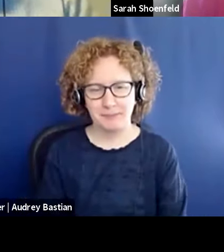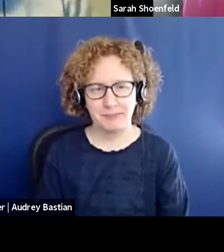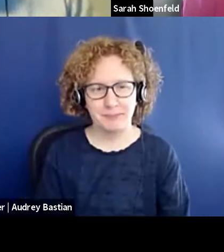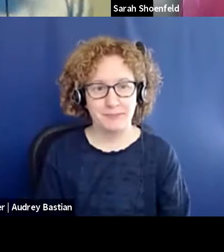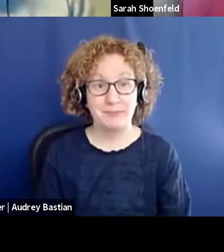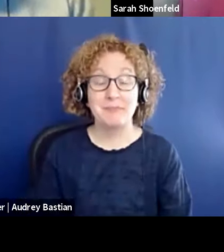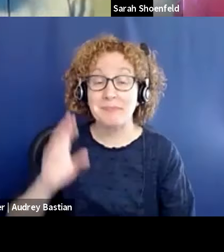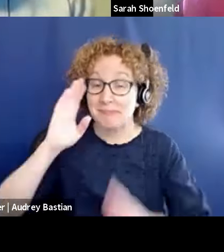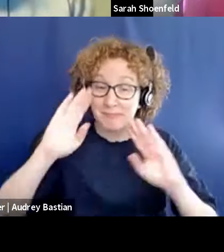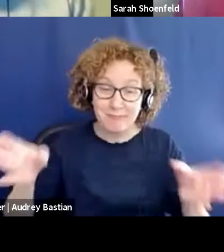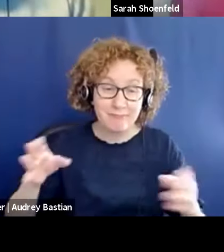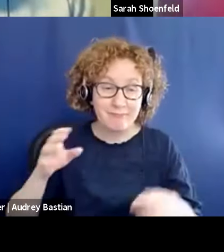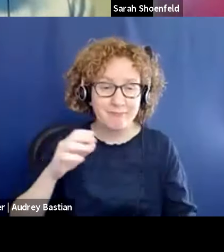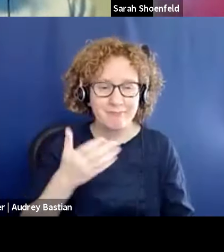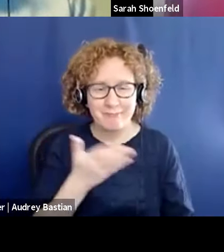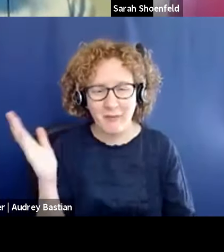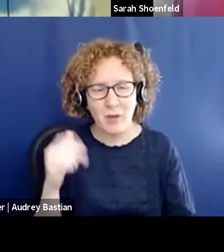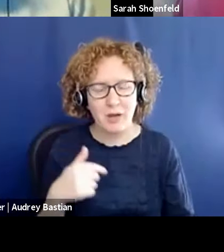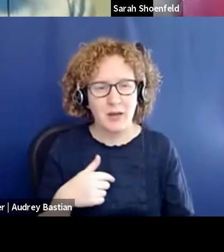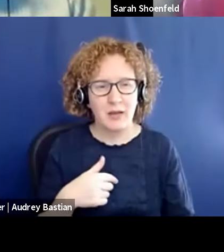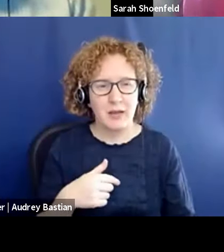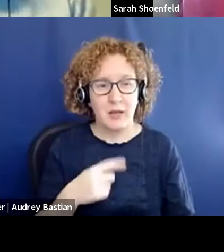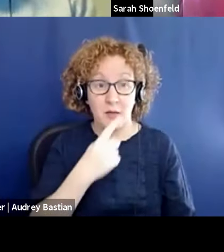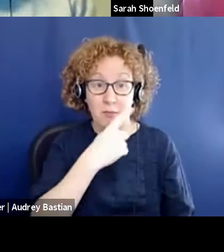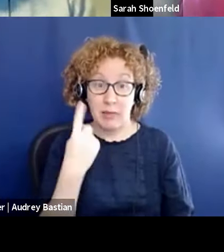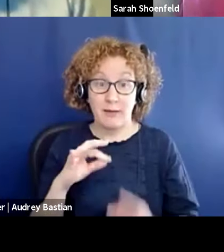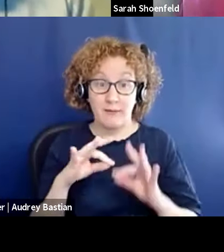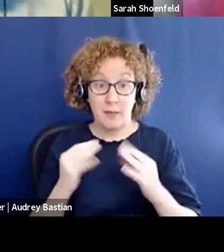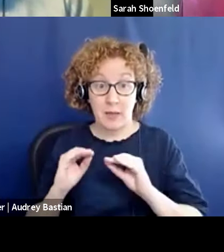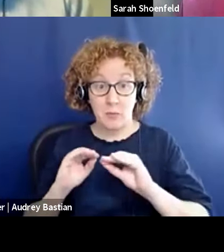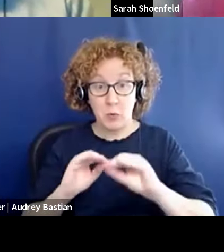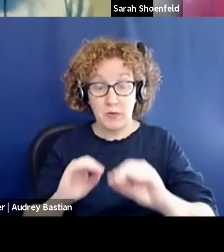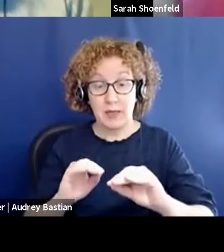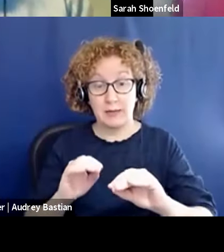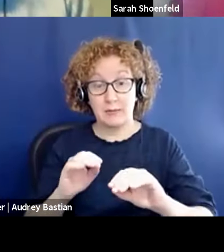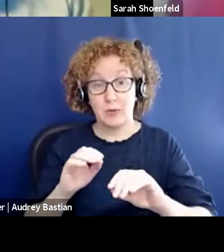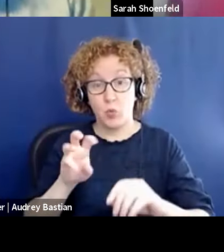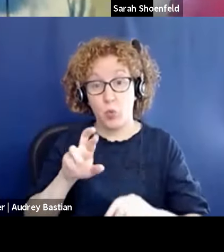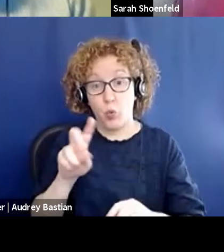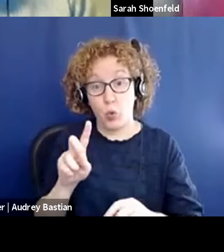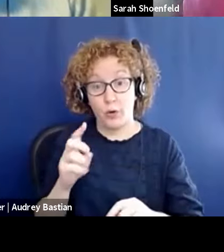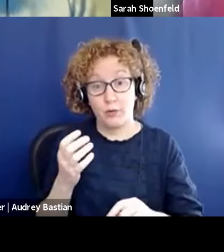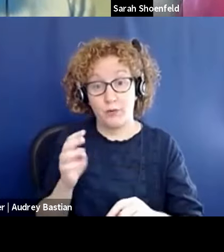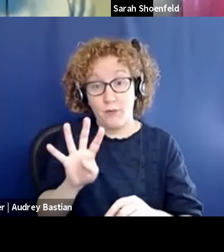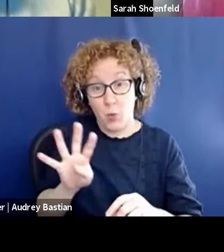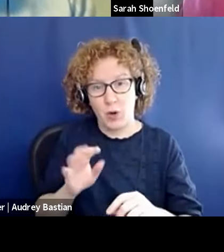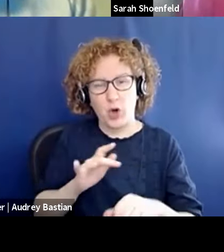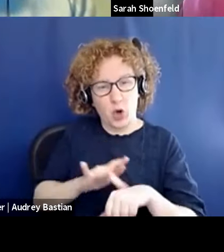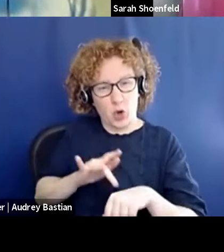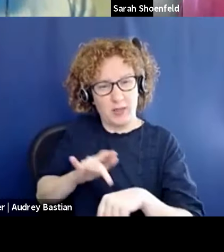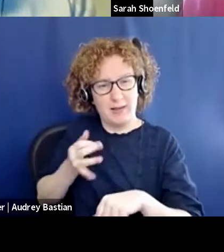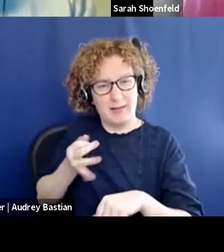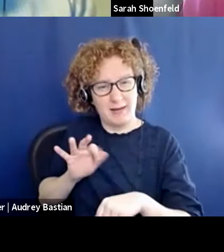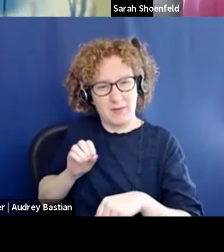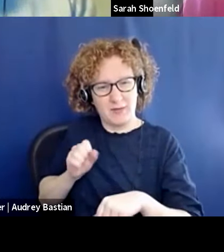Hi everyone. And actually Black families started moving into Ward 4 in the early 1950s, not the late 1950s. In